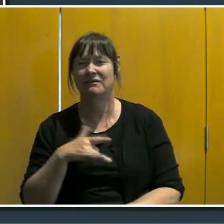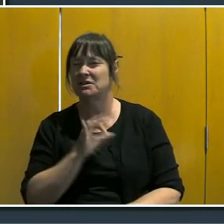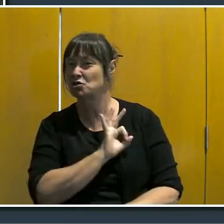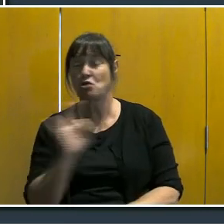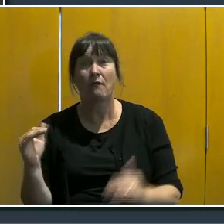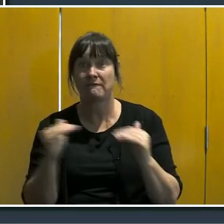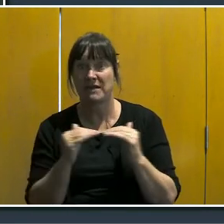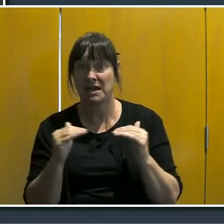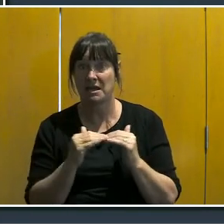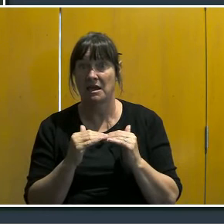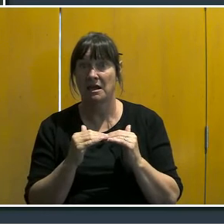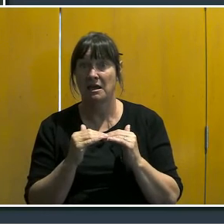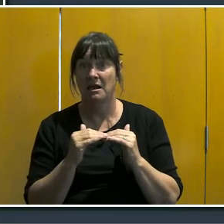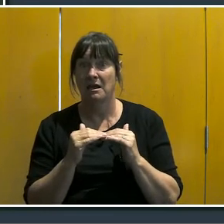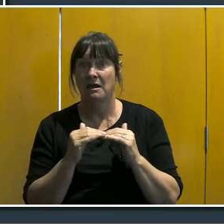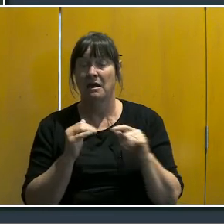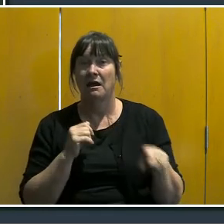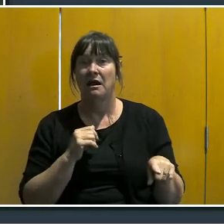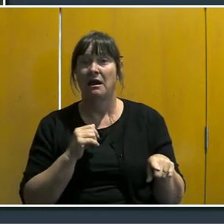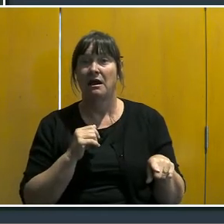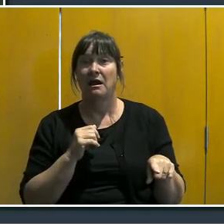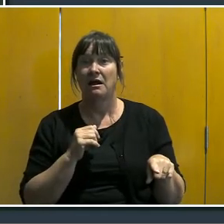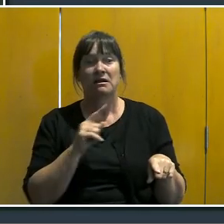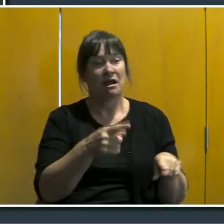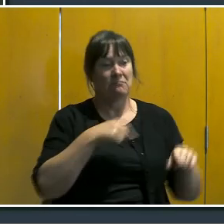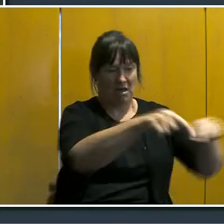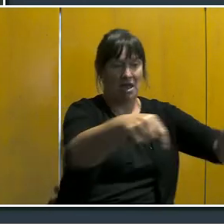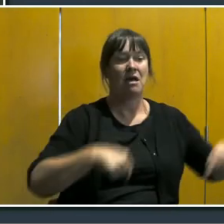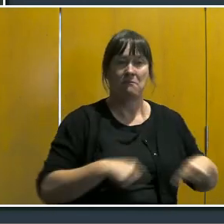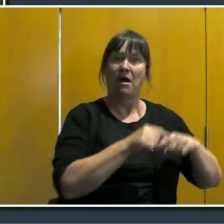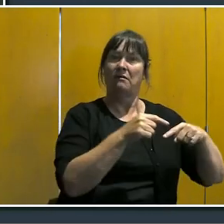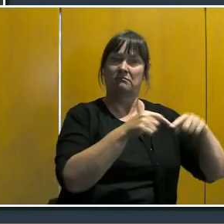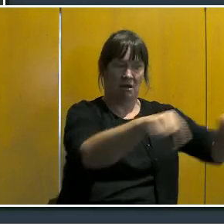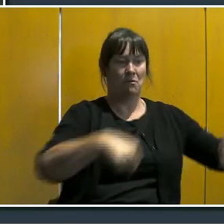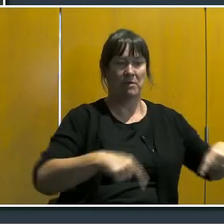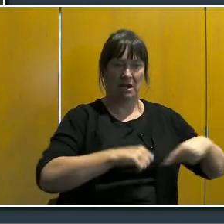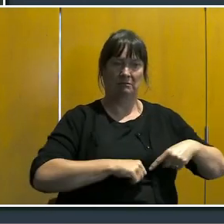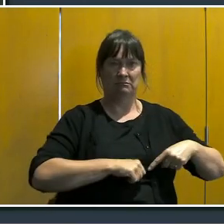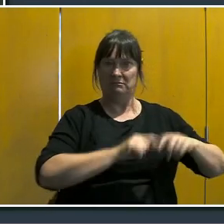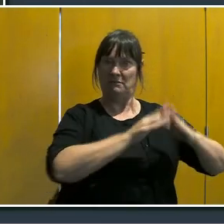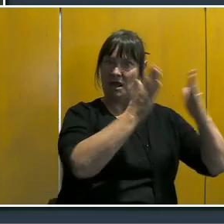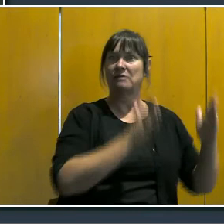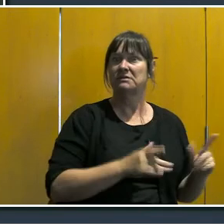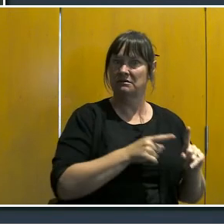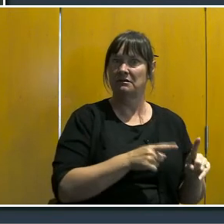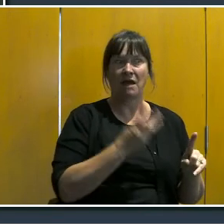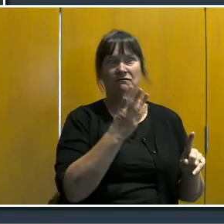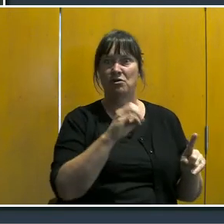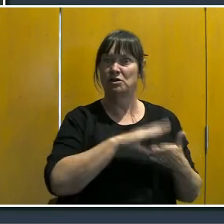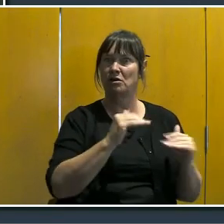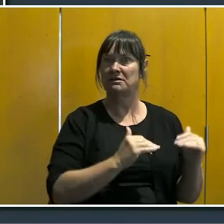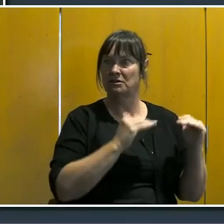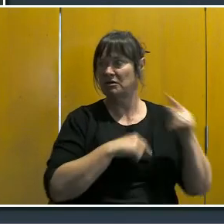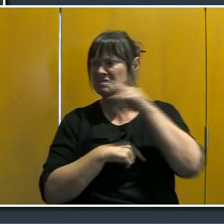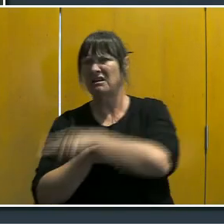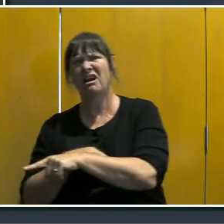a neighbour who's developers who get no increase and a slight decrease. Of course, there's no fairness there. But there is adjustment, and we will